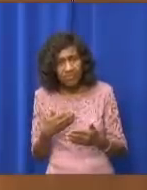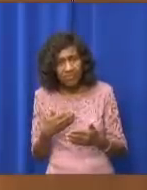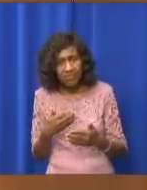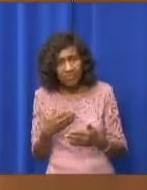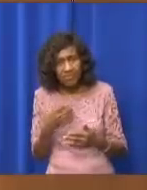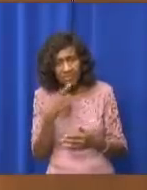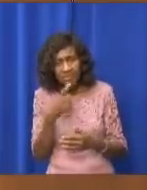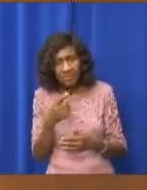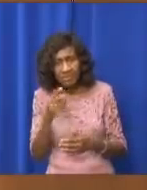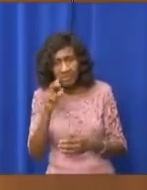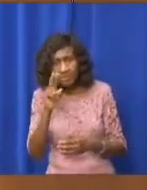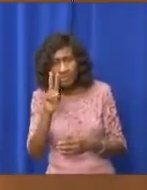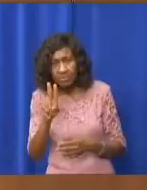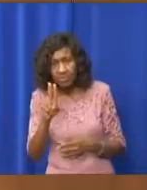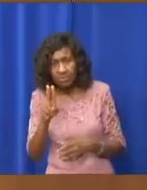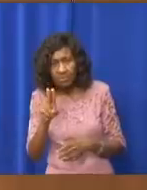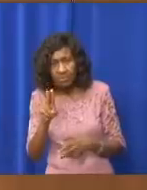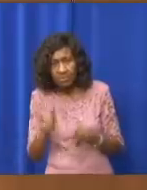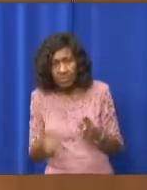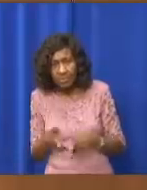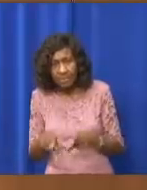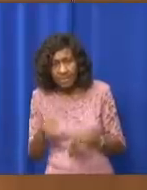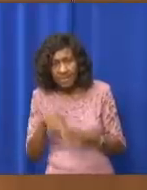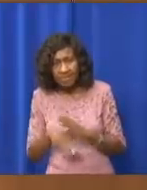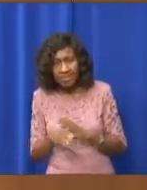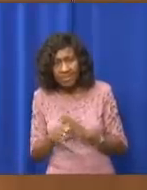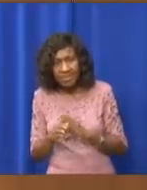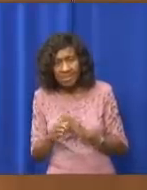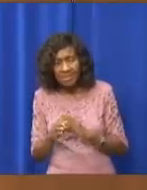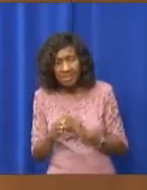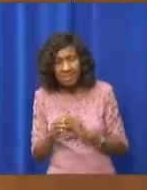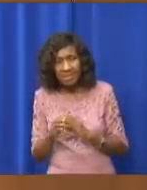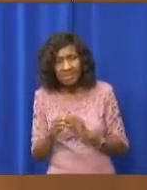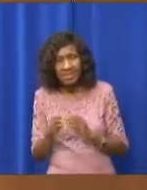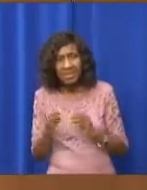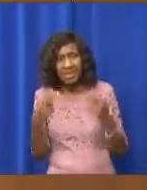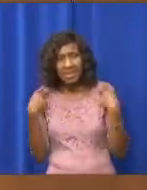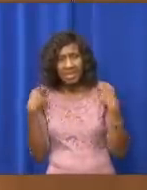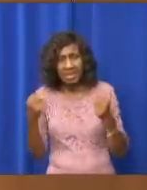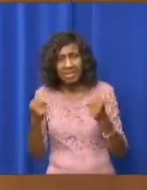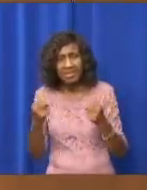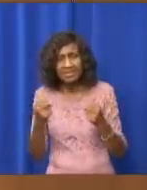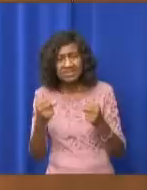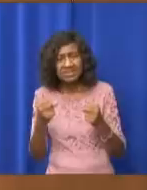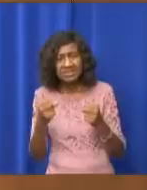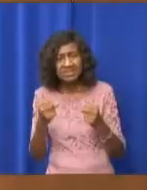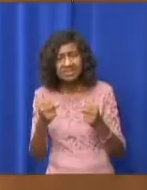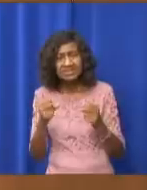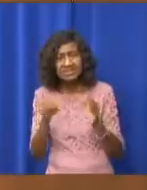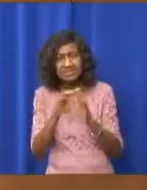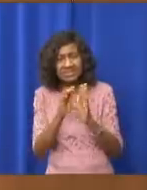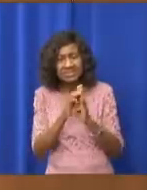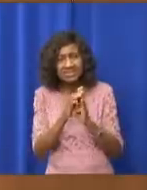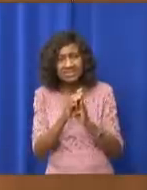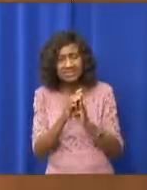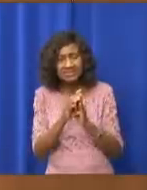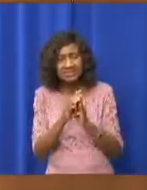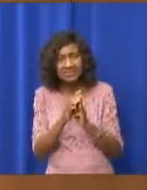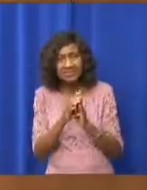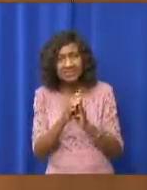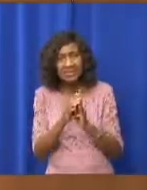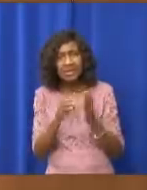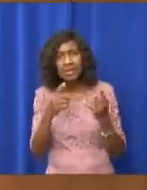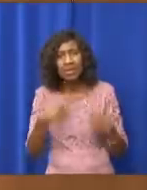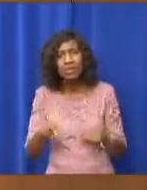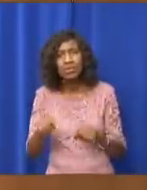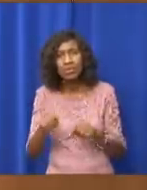2 people who were inpatients at the Health City have now been discharged, so that's great news. There are no inpatients in Cayman